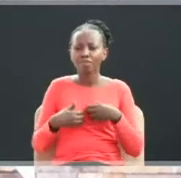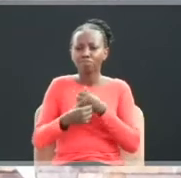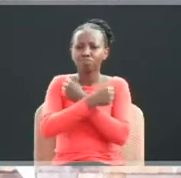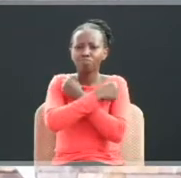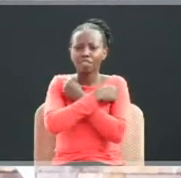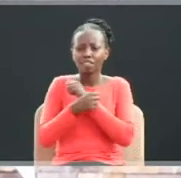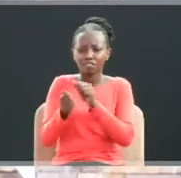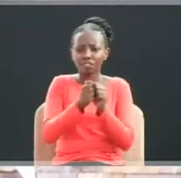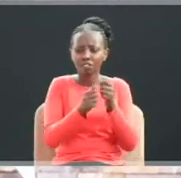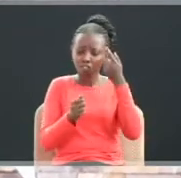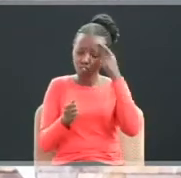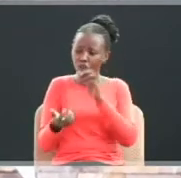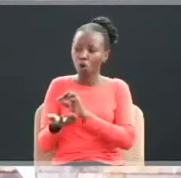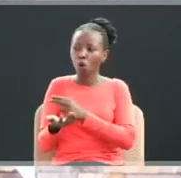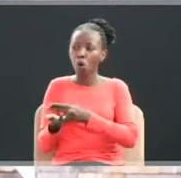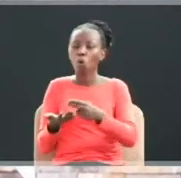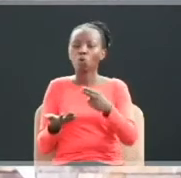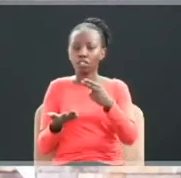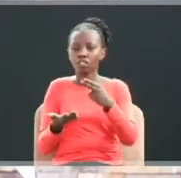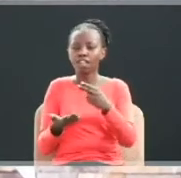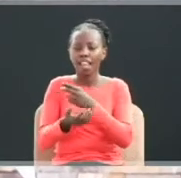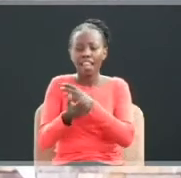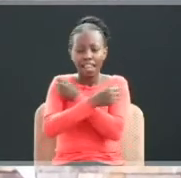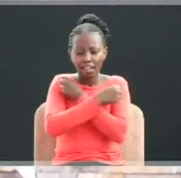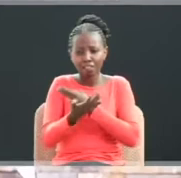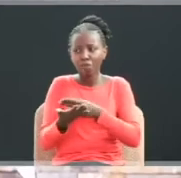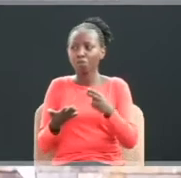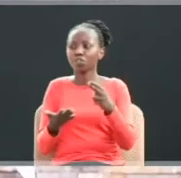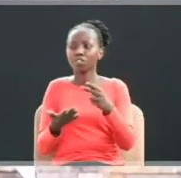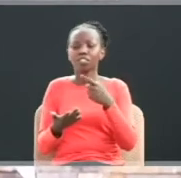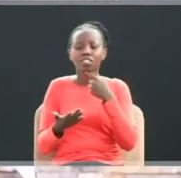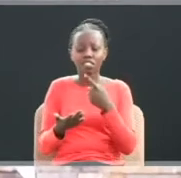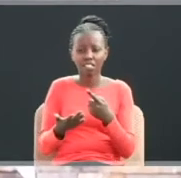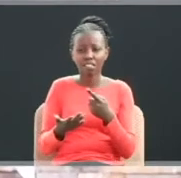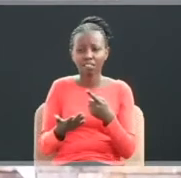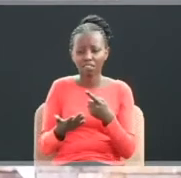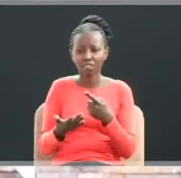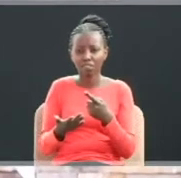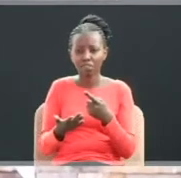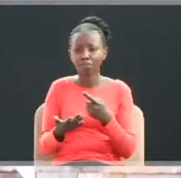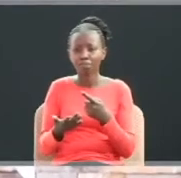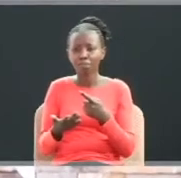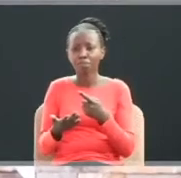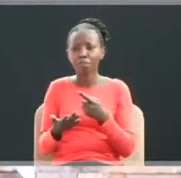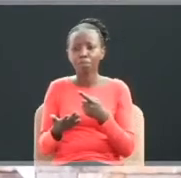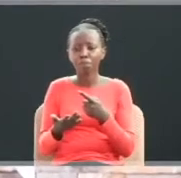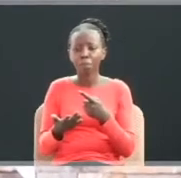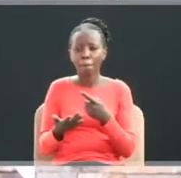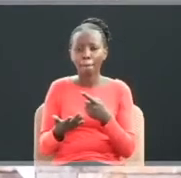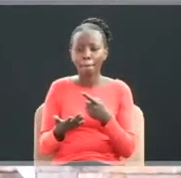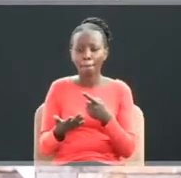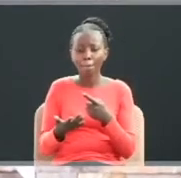holiness. Notice he says the end of all things is at hand. Therefore, be of sound